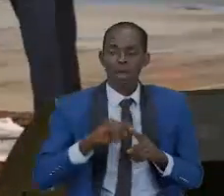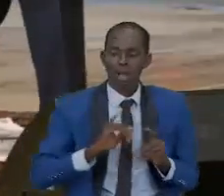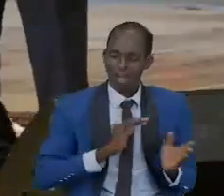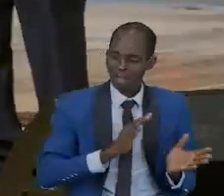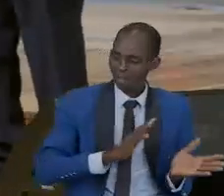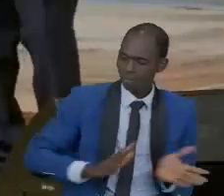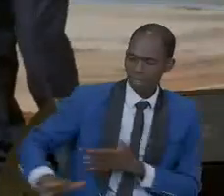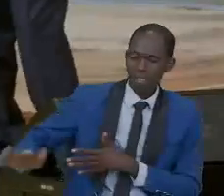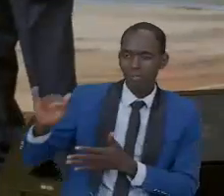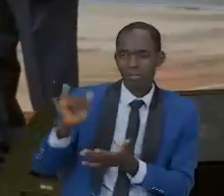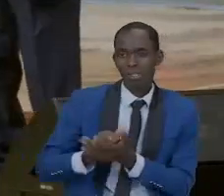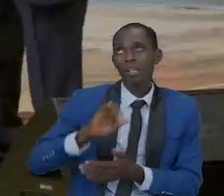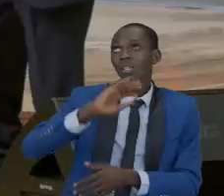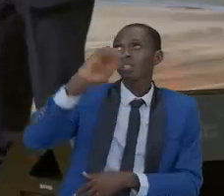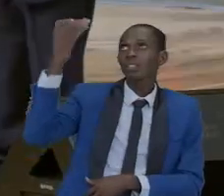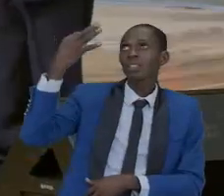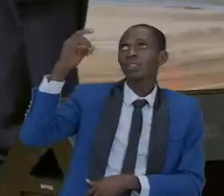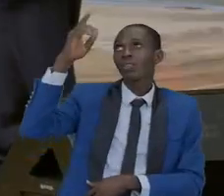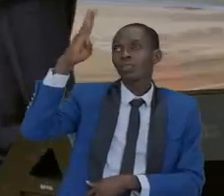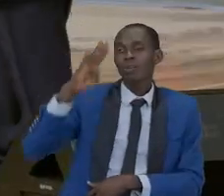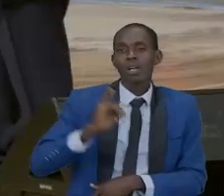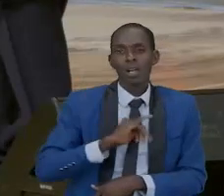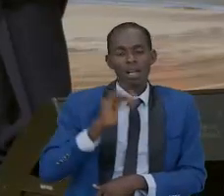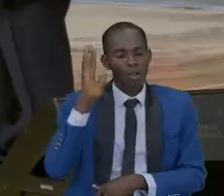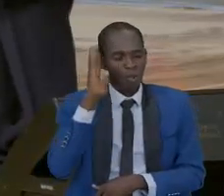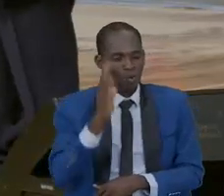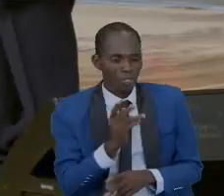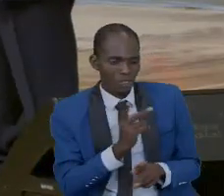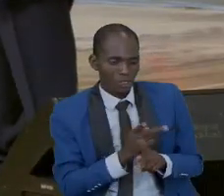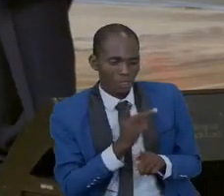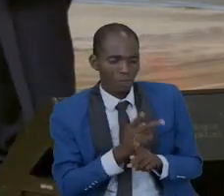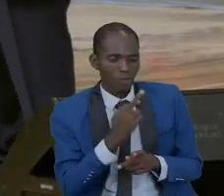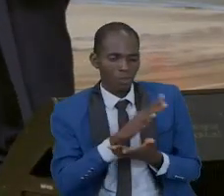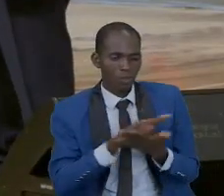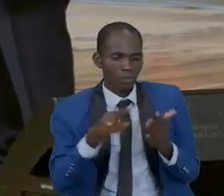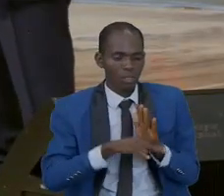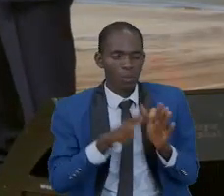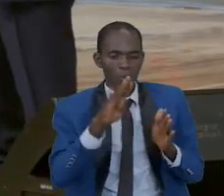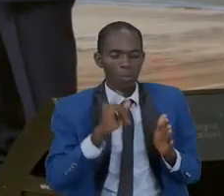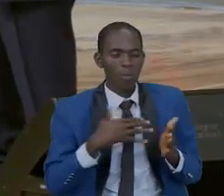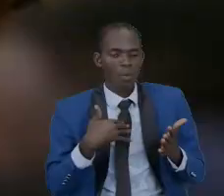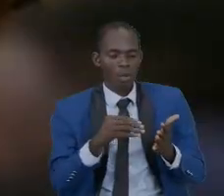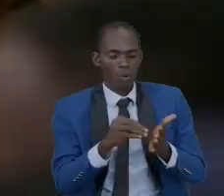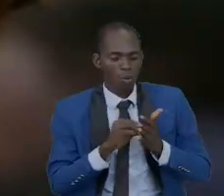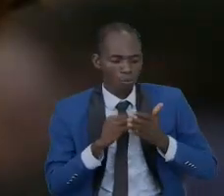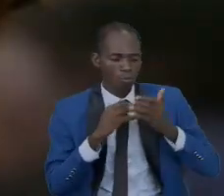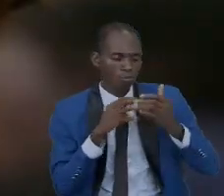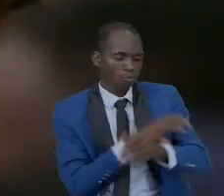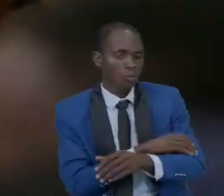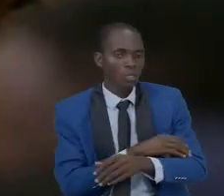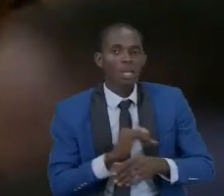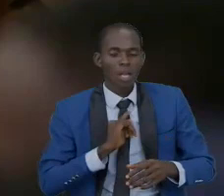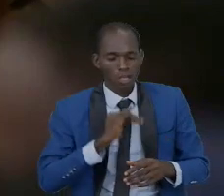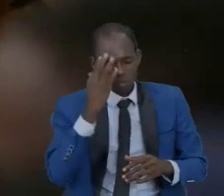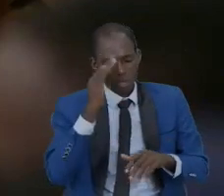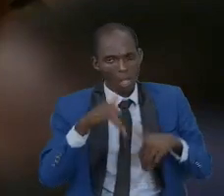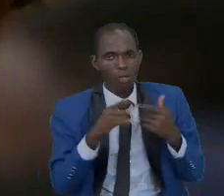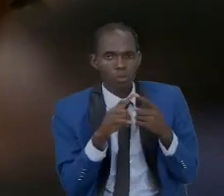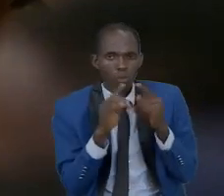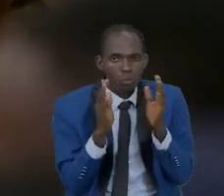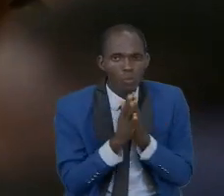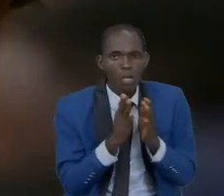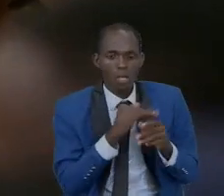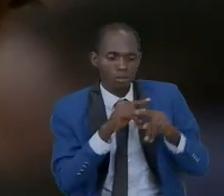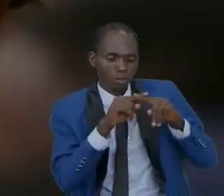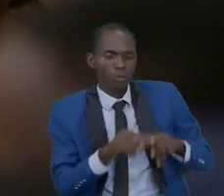behind I will have righteousness by My Own Strength I don't have to pray I don't have to lean upon